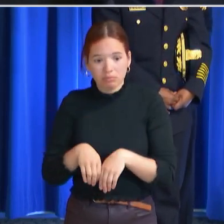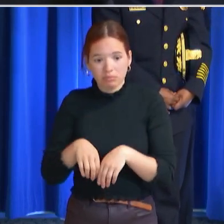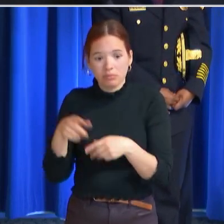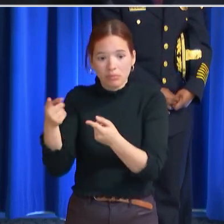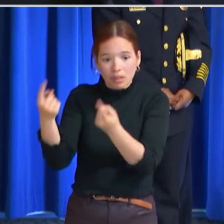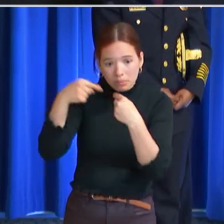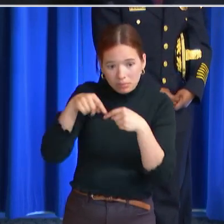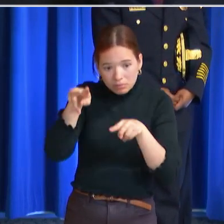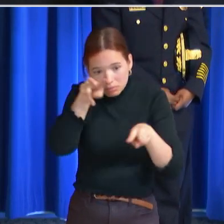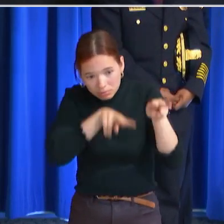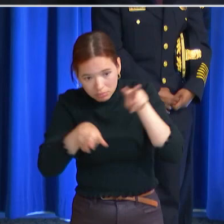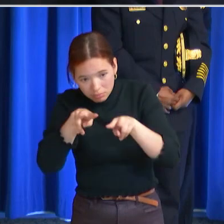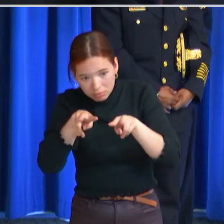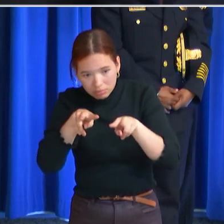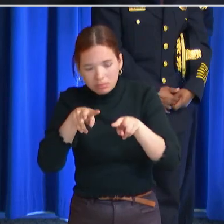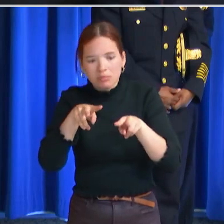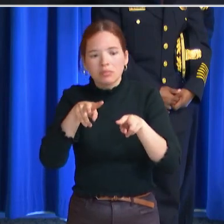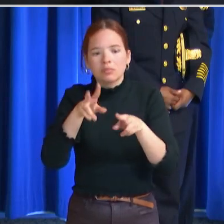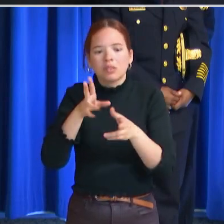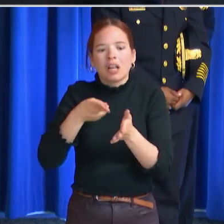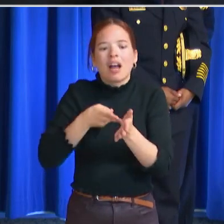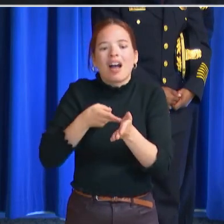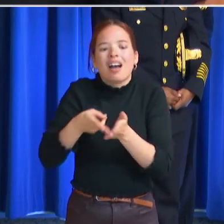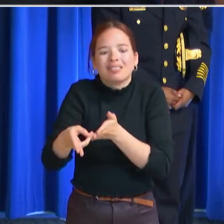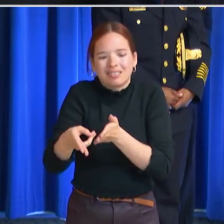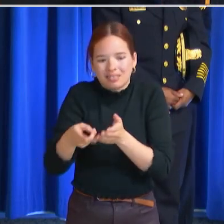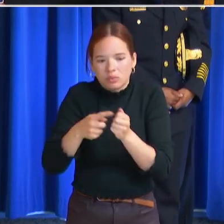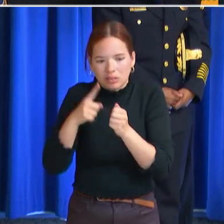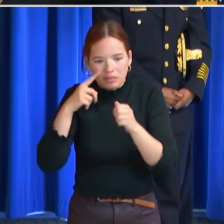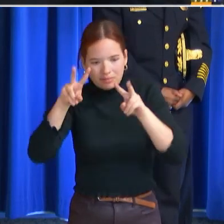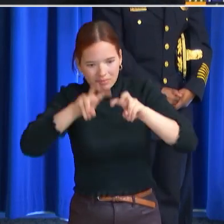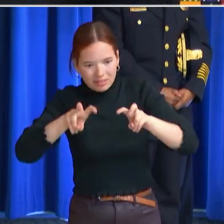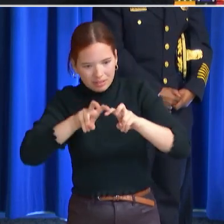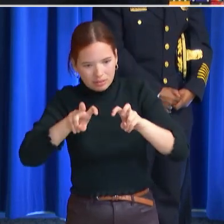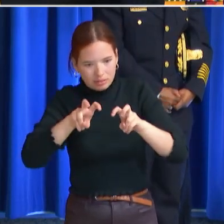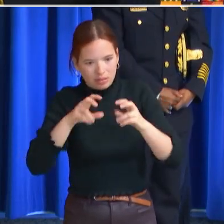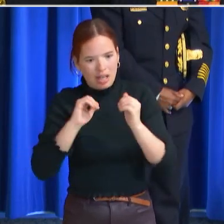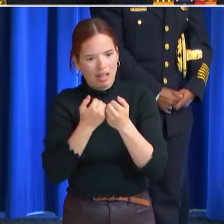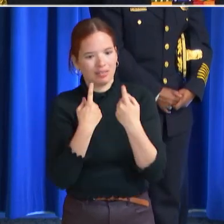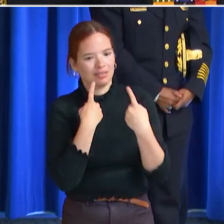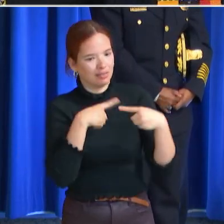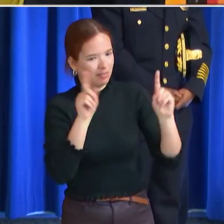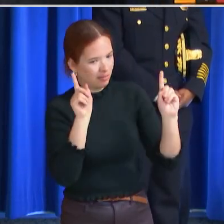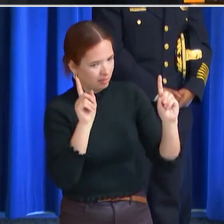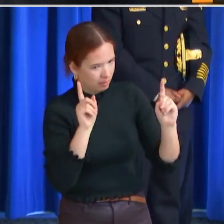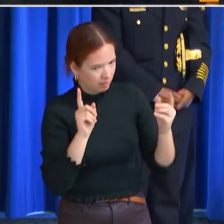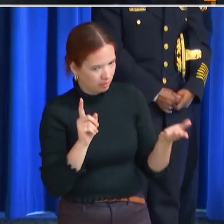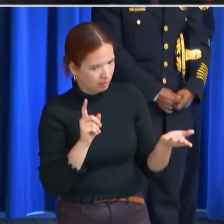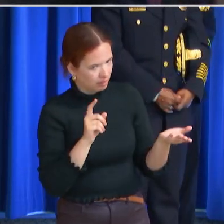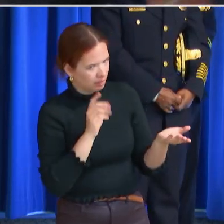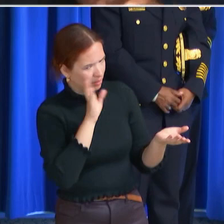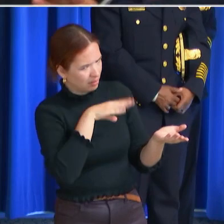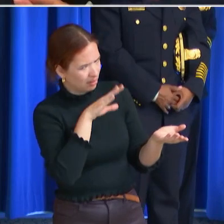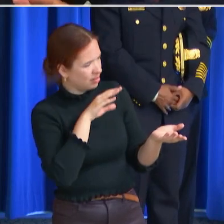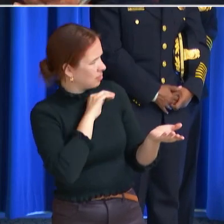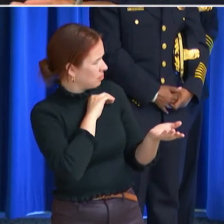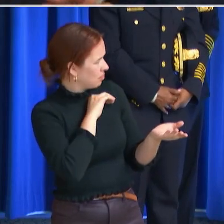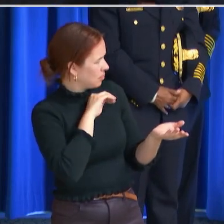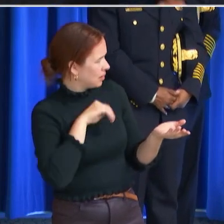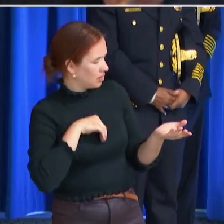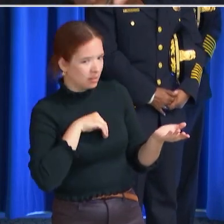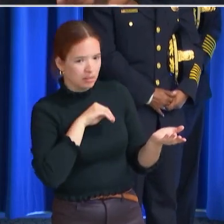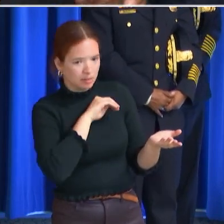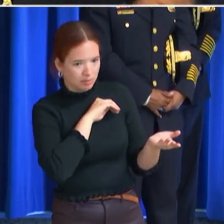honest to our strategy and evaluate how effective it is. Okay, you can ask a question. We'll here.